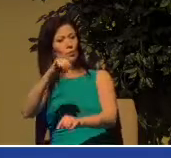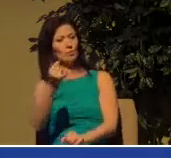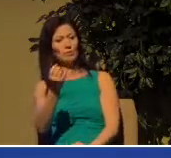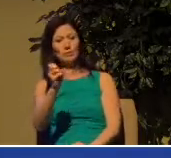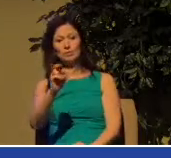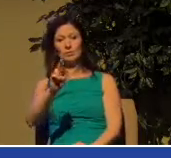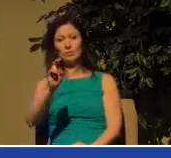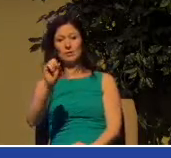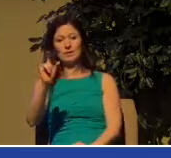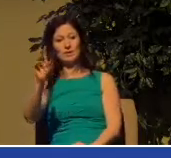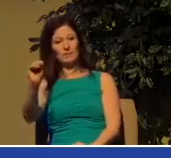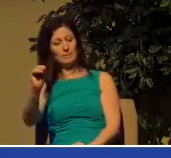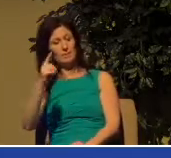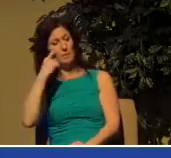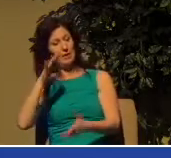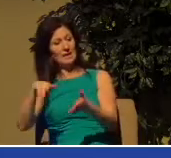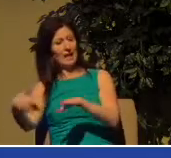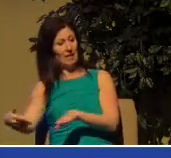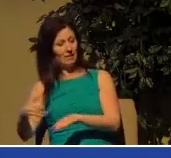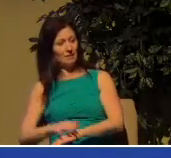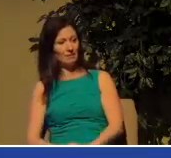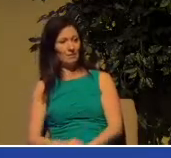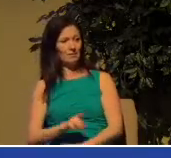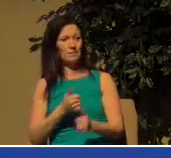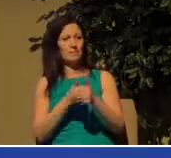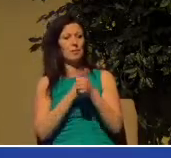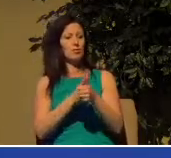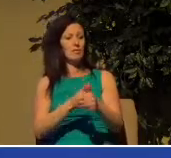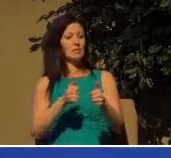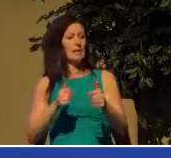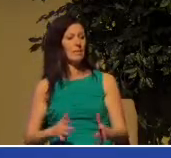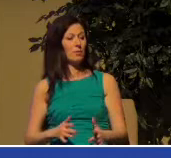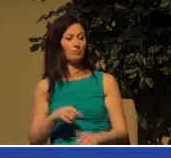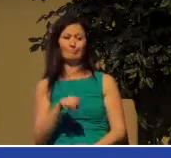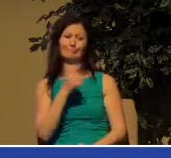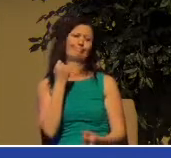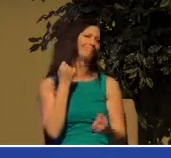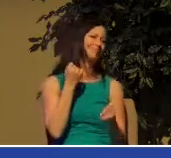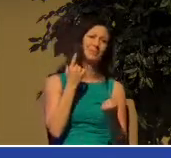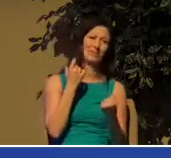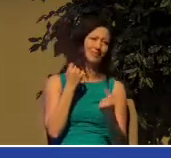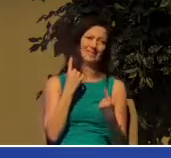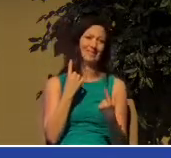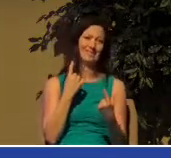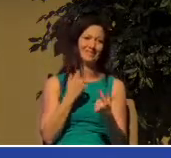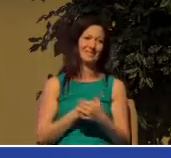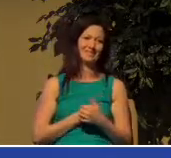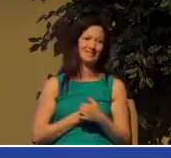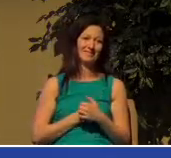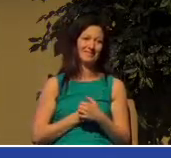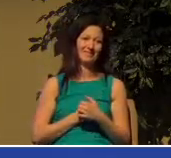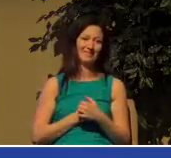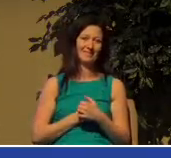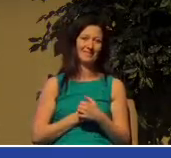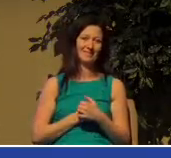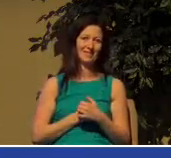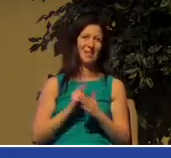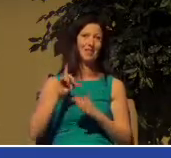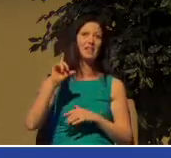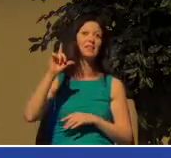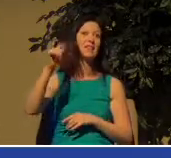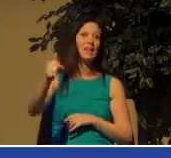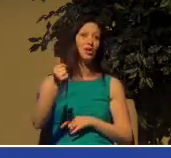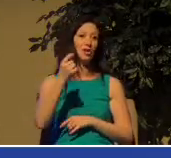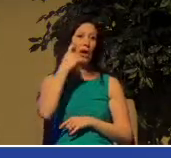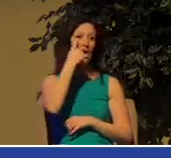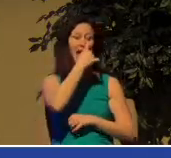do they not get it? And what did it take, even after His resurrection, for their eyes to be open and